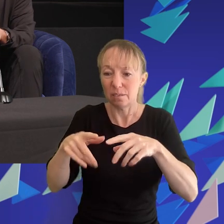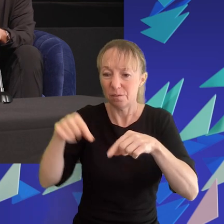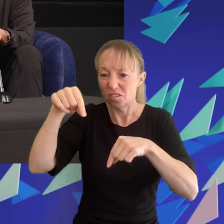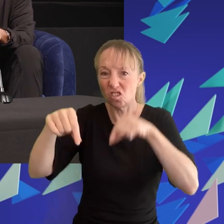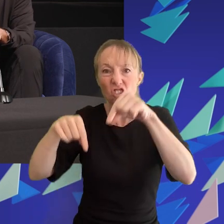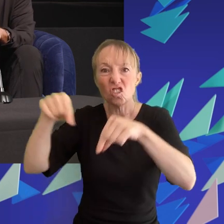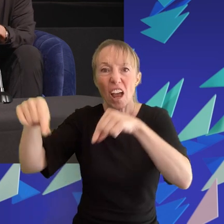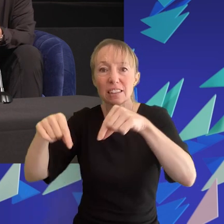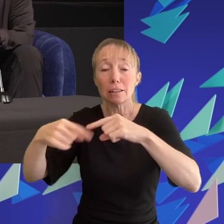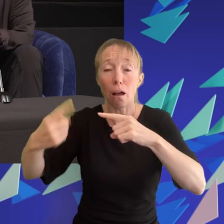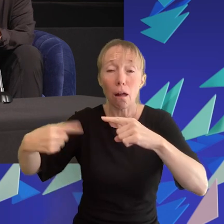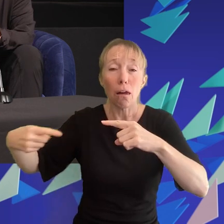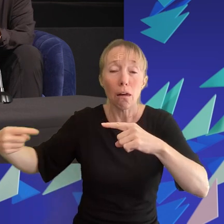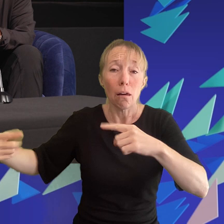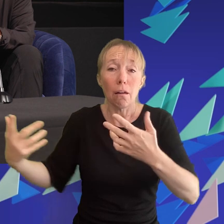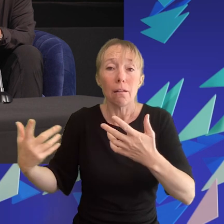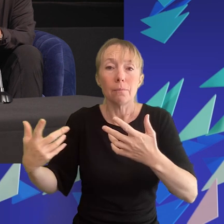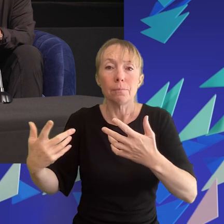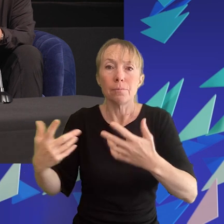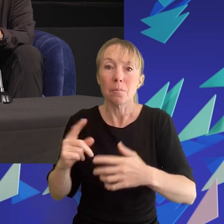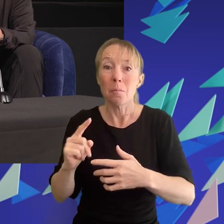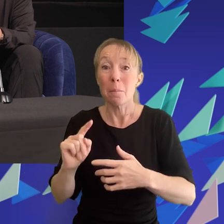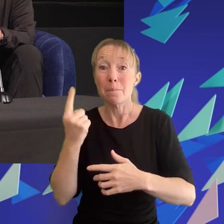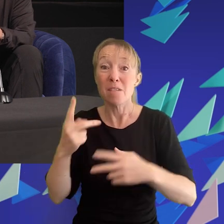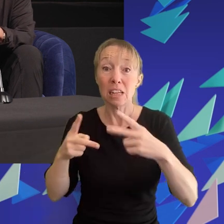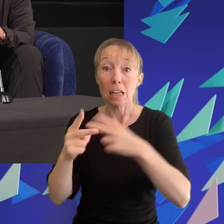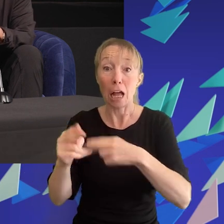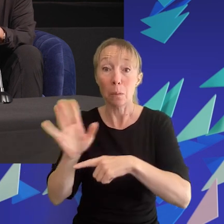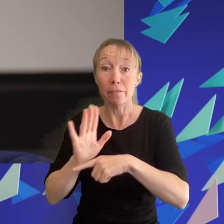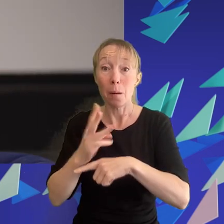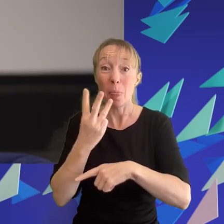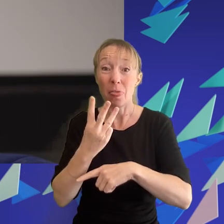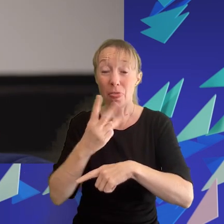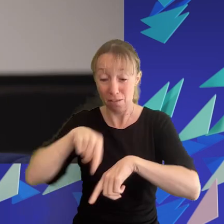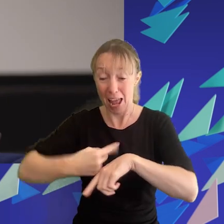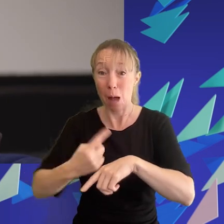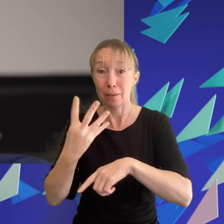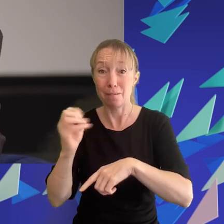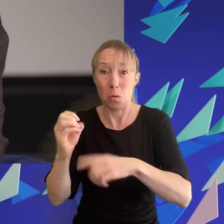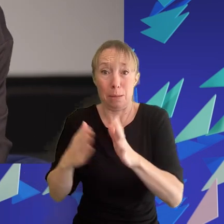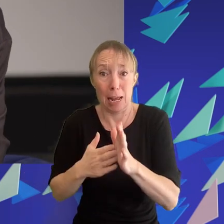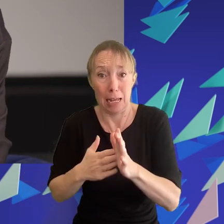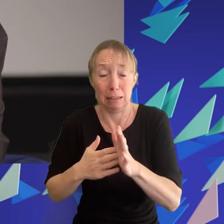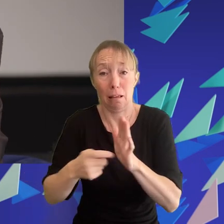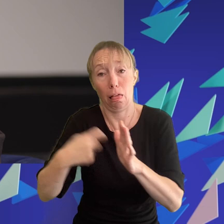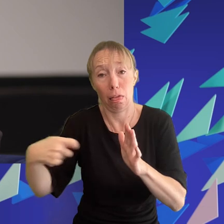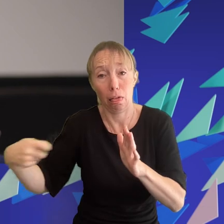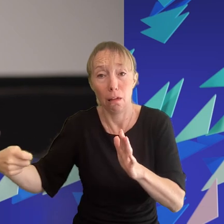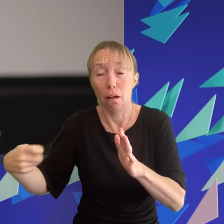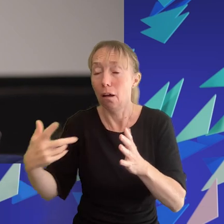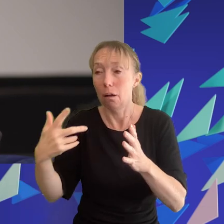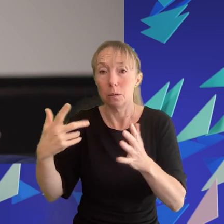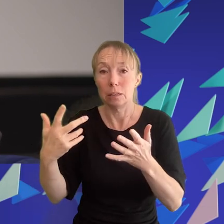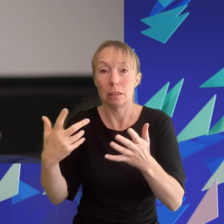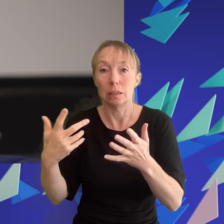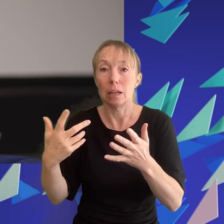And my first cut was like 3 hours, 40 minutes, something like that. And anyway, I was going down. At some